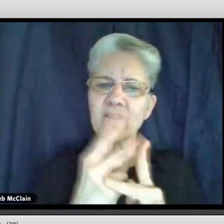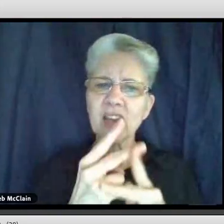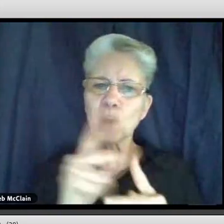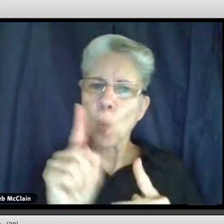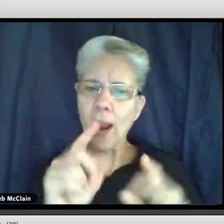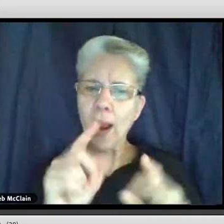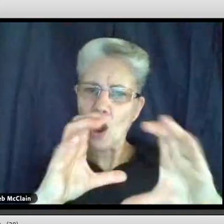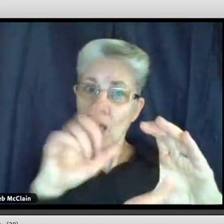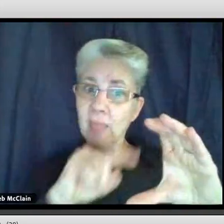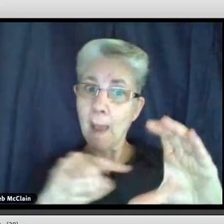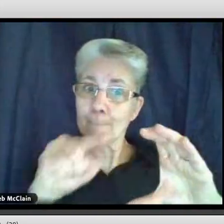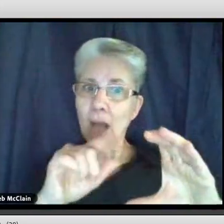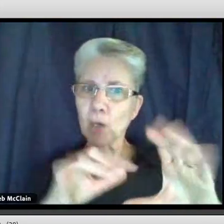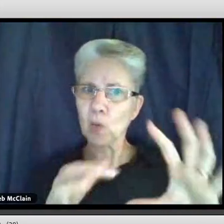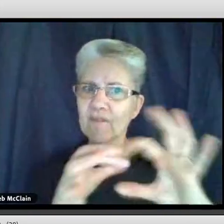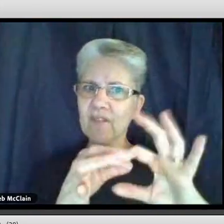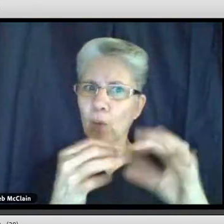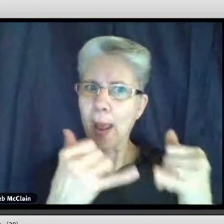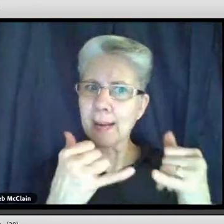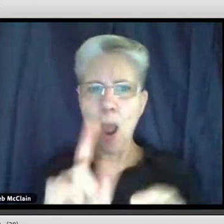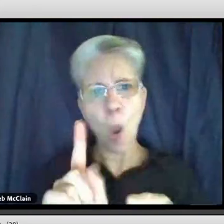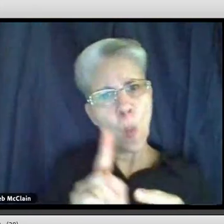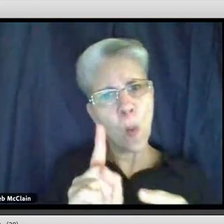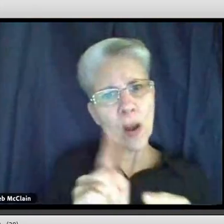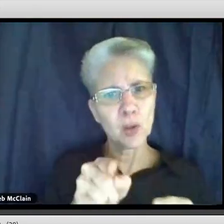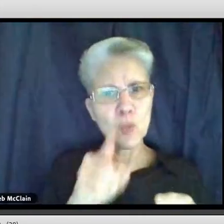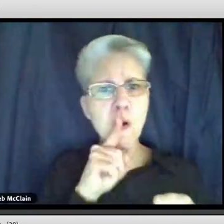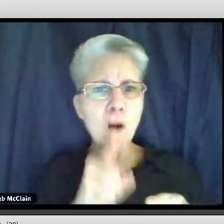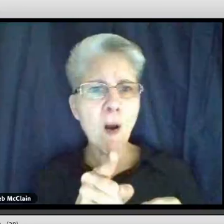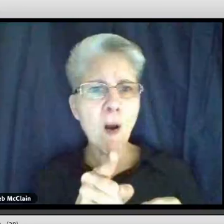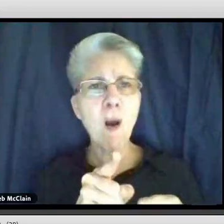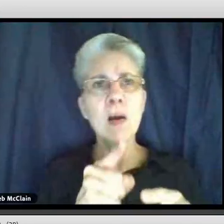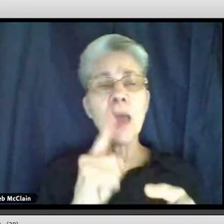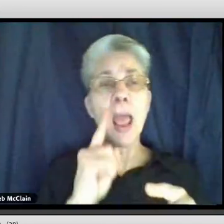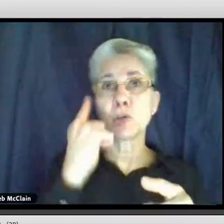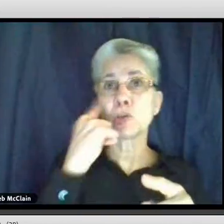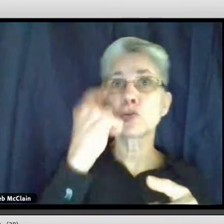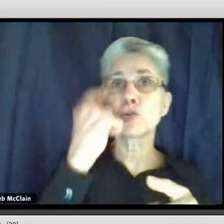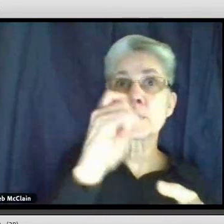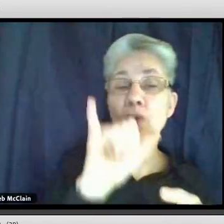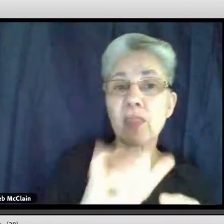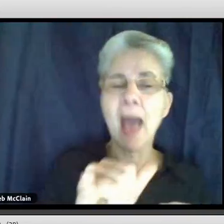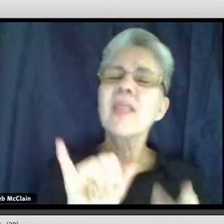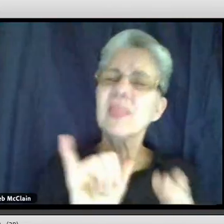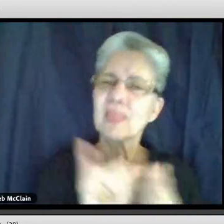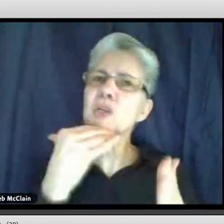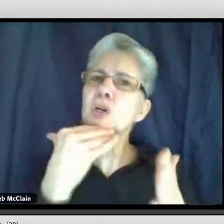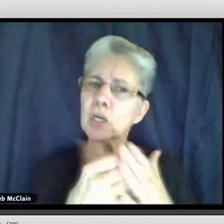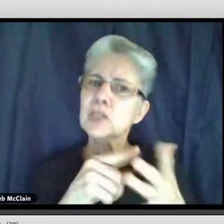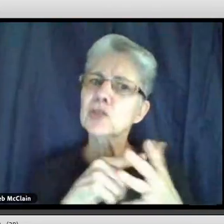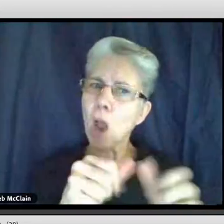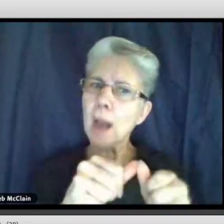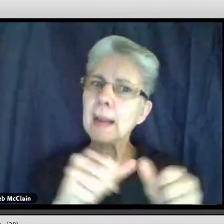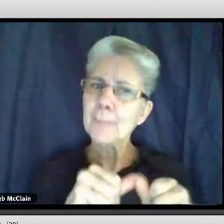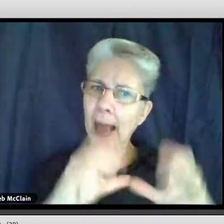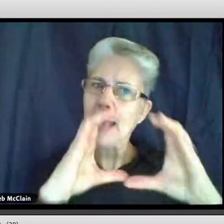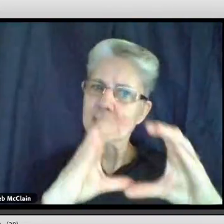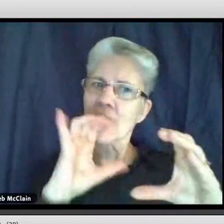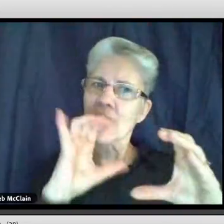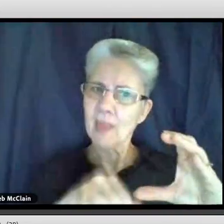model you best fit right now and sort of what your aspirations within that model are is a really good starting place from